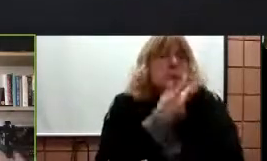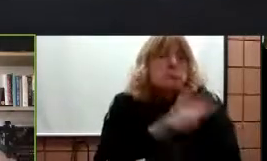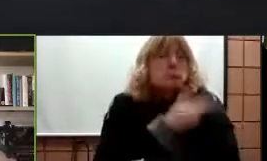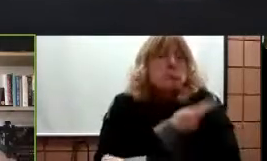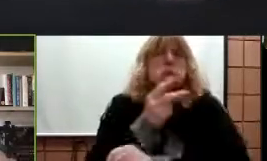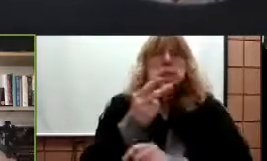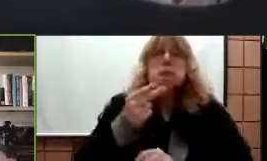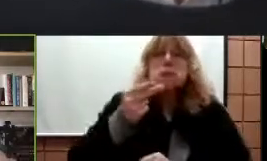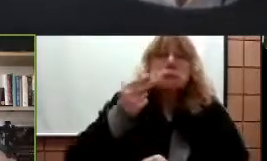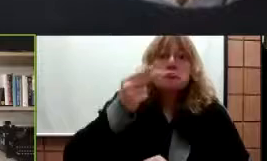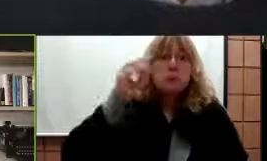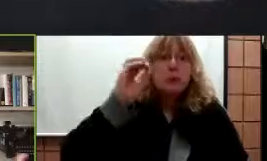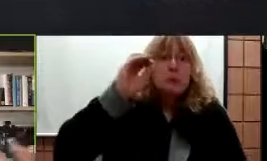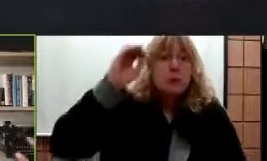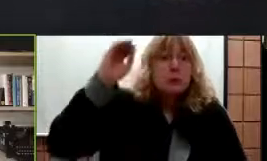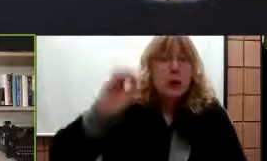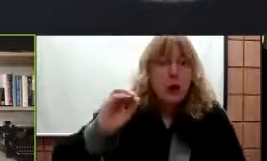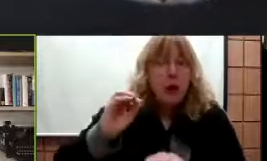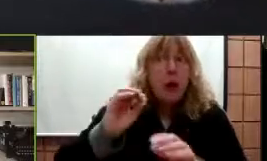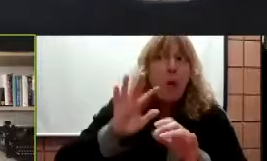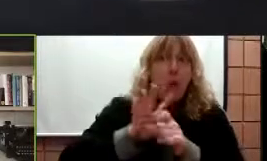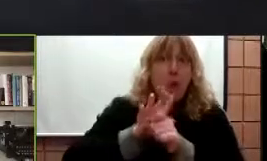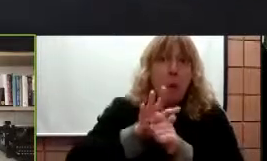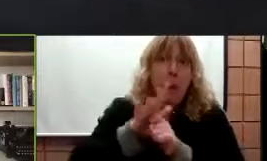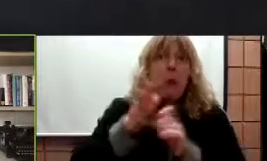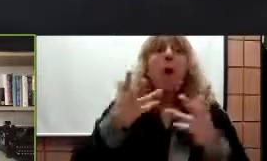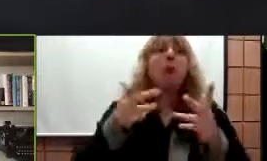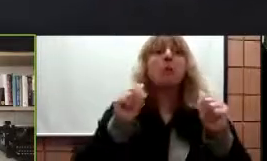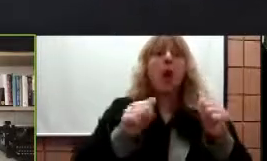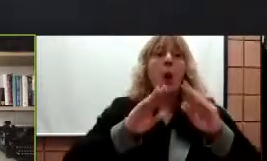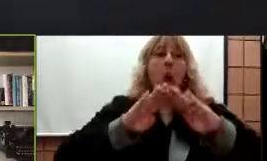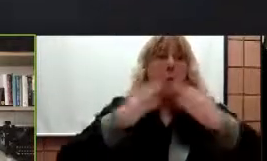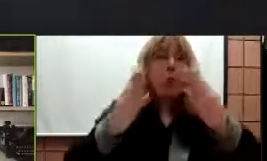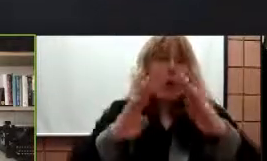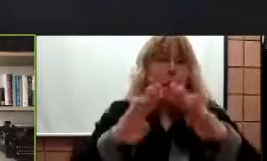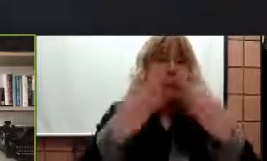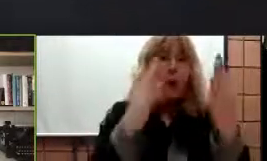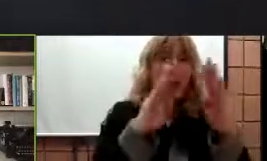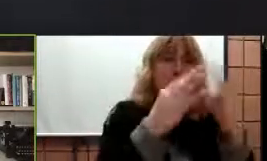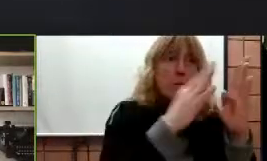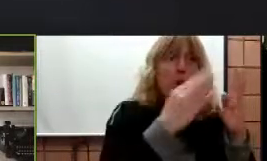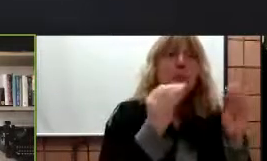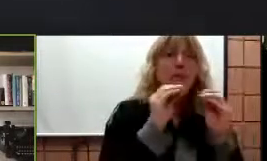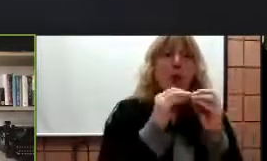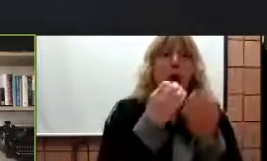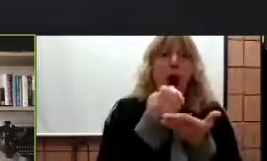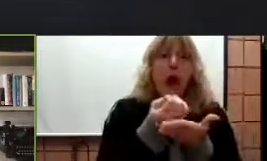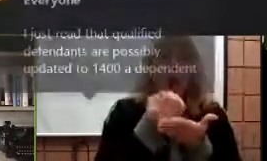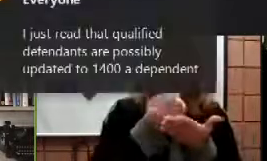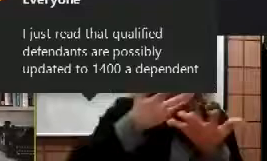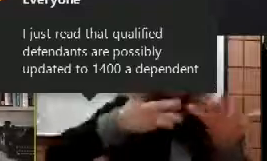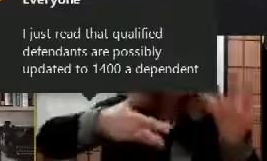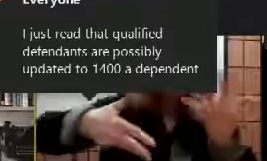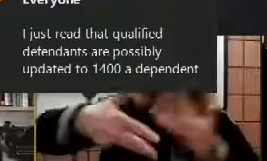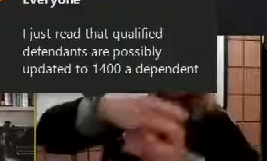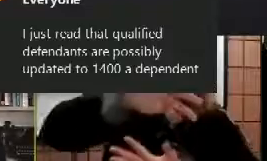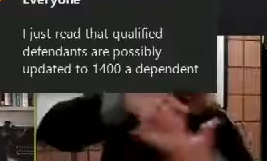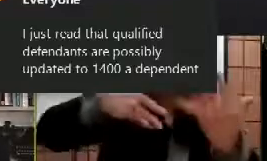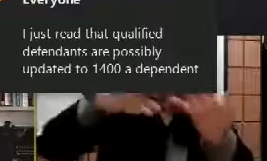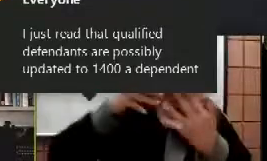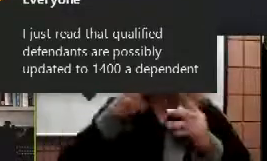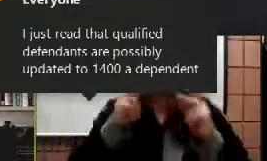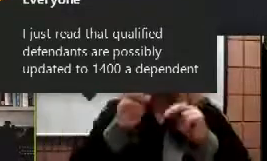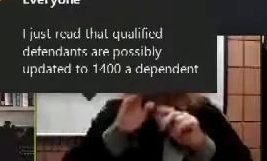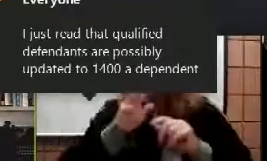and then you'll have more economic activity. Maybe people will be able to go back to work. And there's a bunch of pent up demand. I mean, all the people who do this from the business